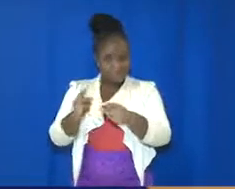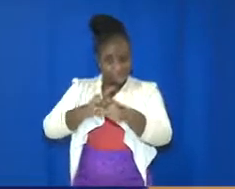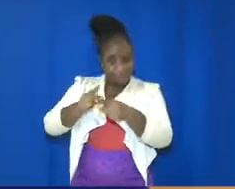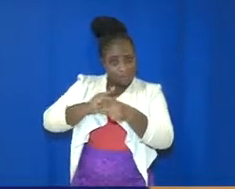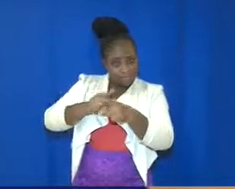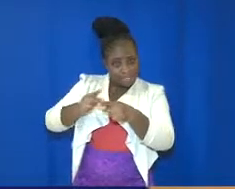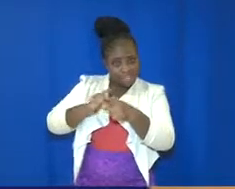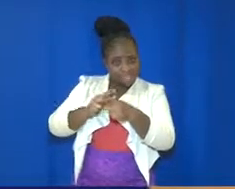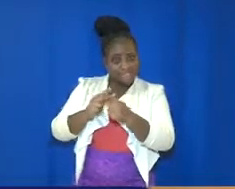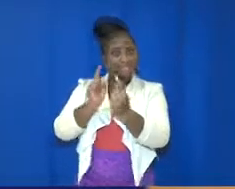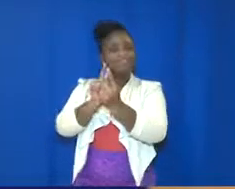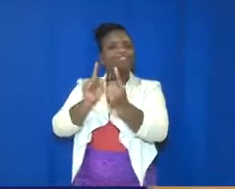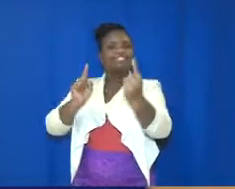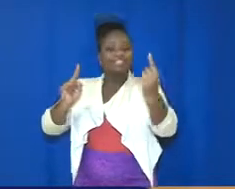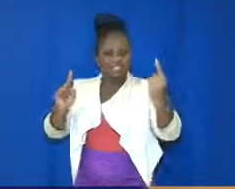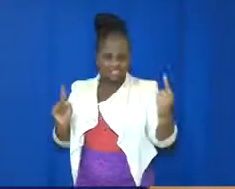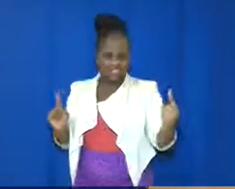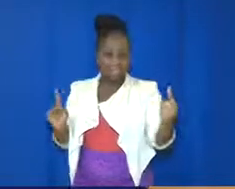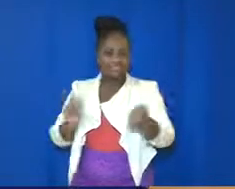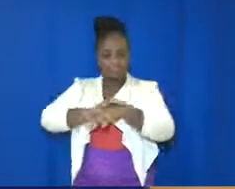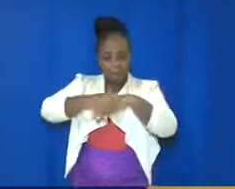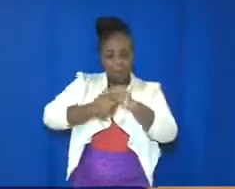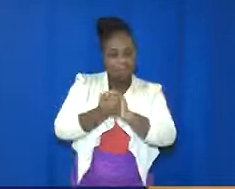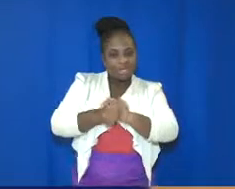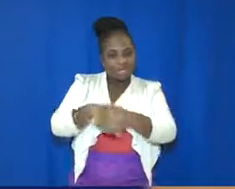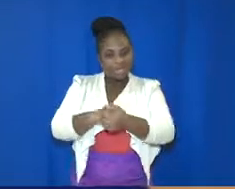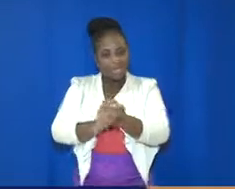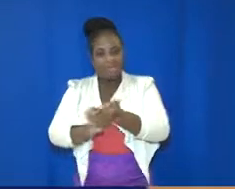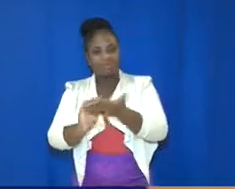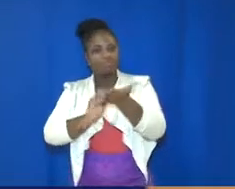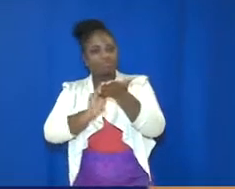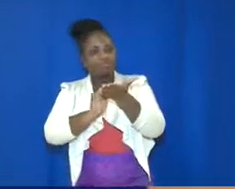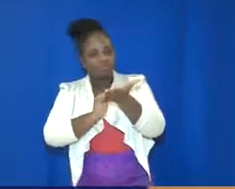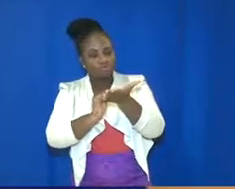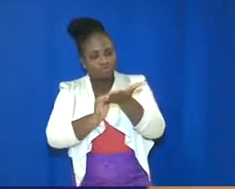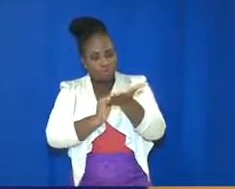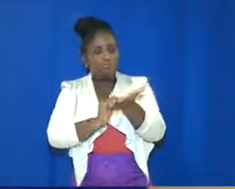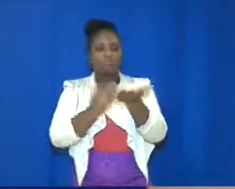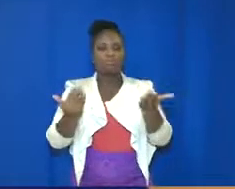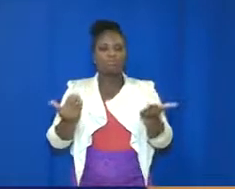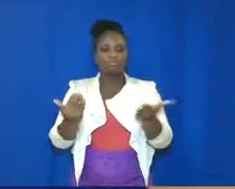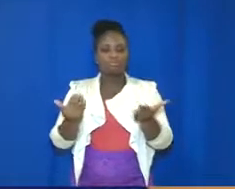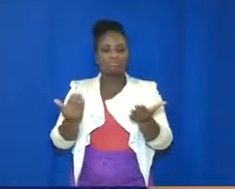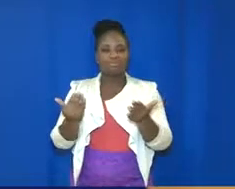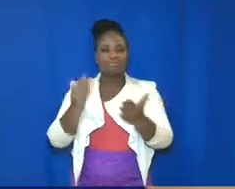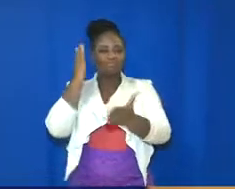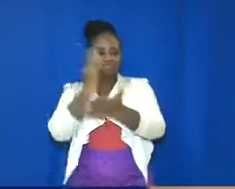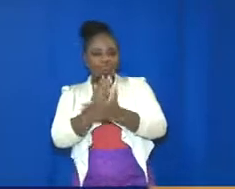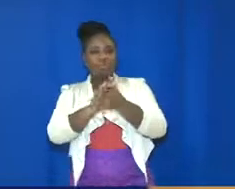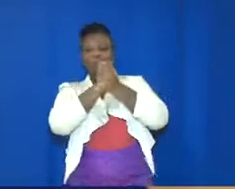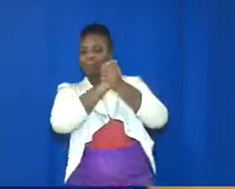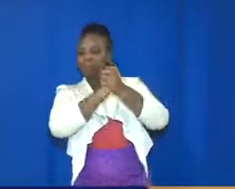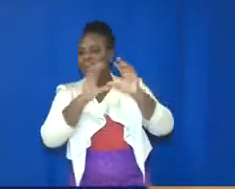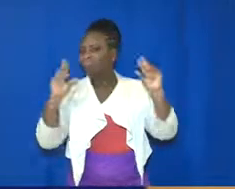to practice the measures of social distancing, washing our hands with soap under running water, refrain